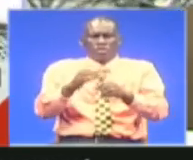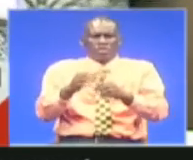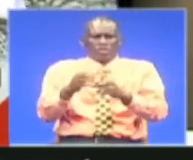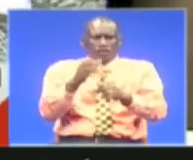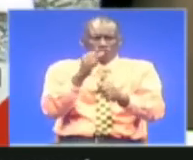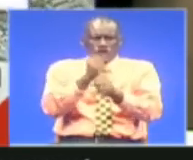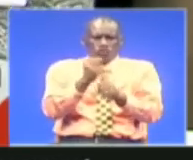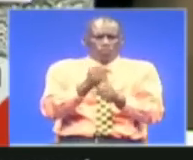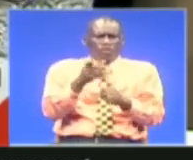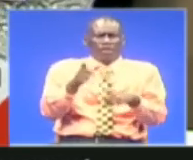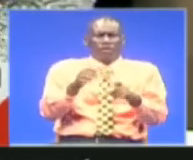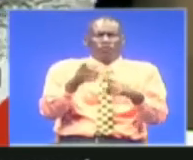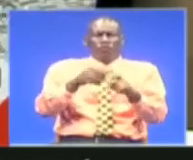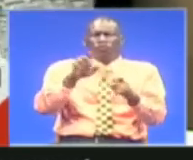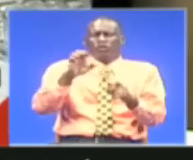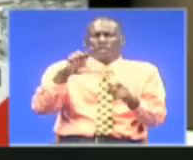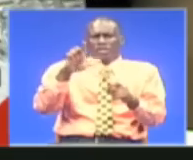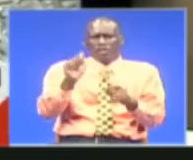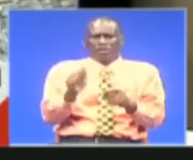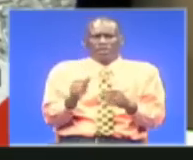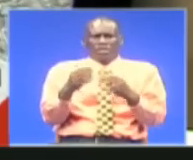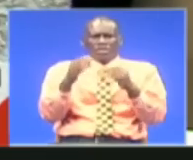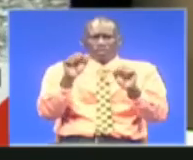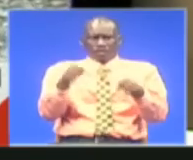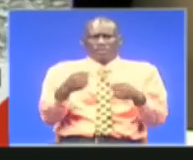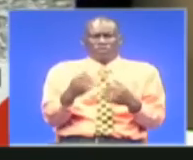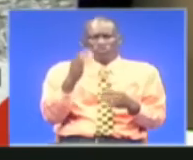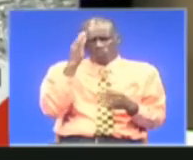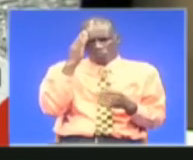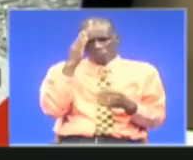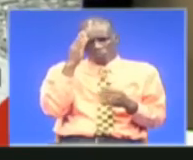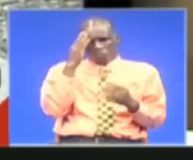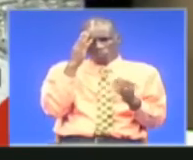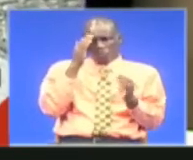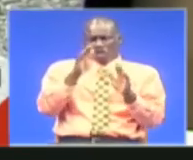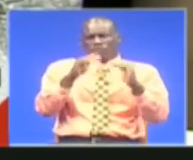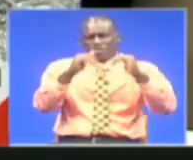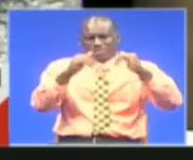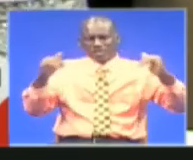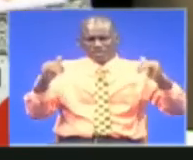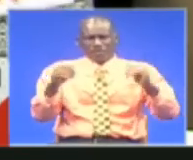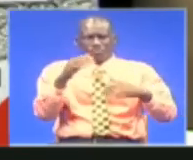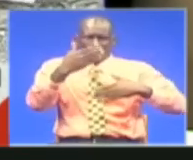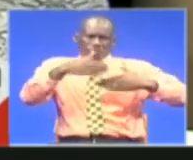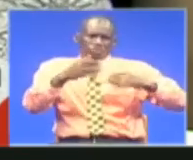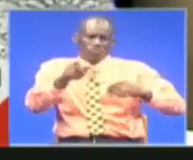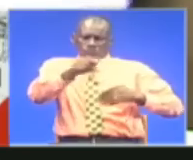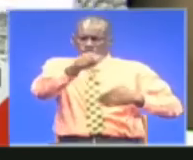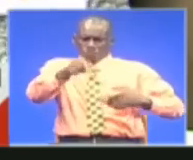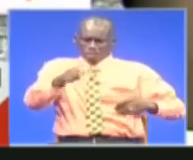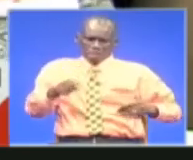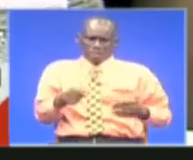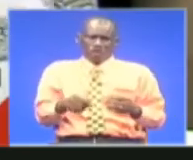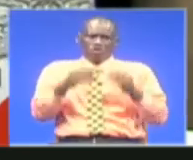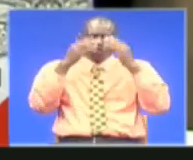and especially hearing from the geologist. Yeah, and of course, you know, do keep your distance. That is pretty close to that crack, and you just don't